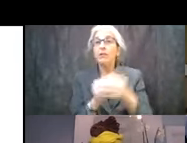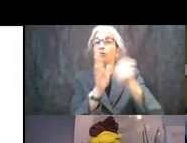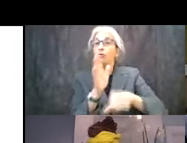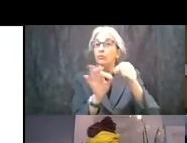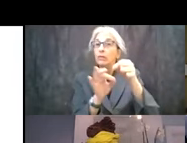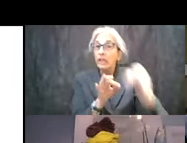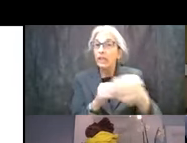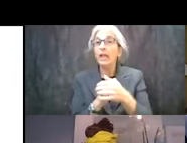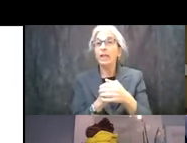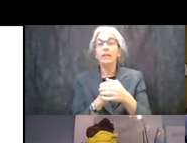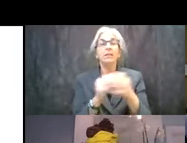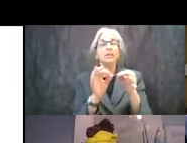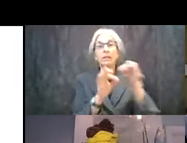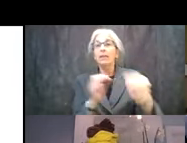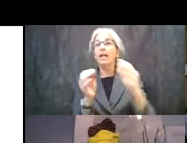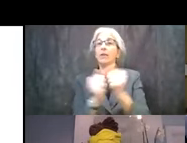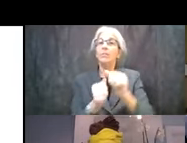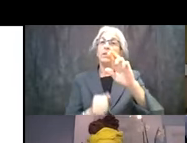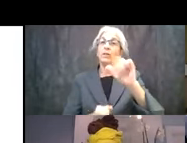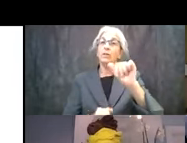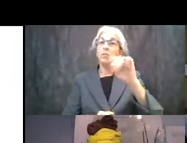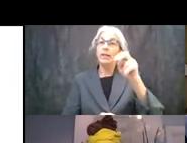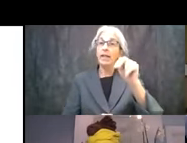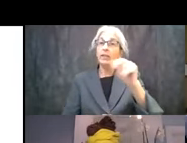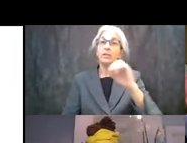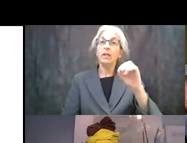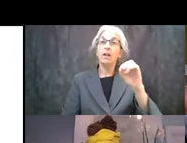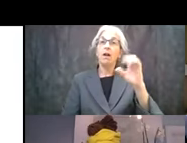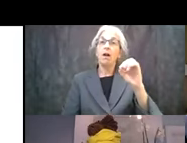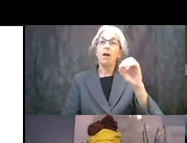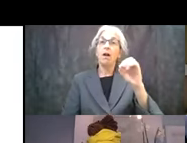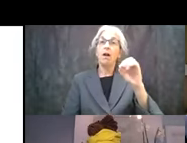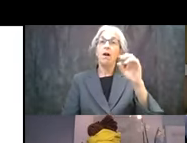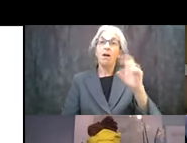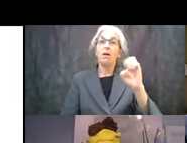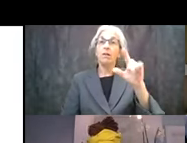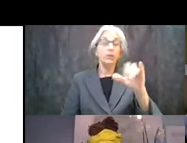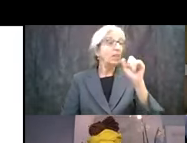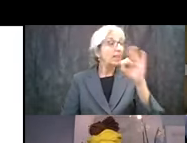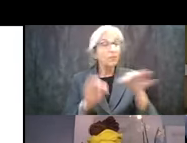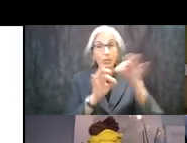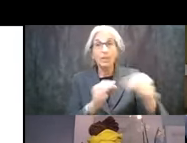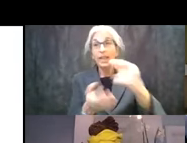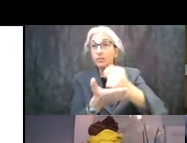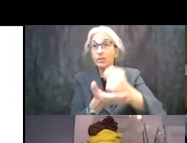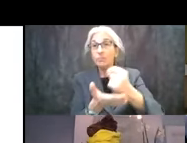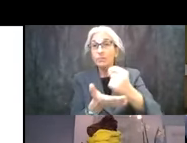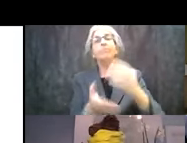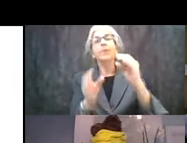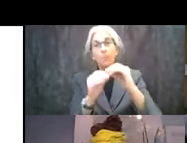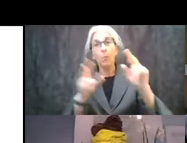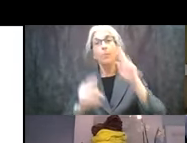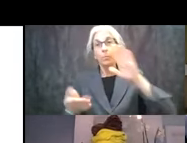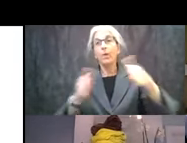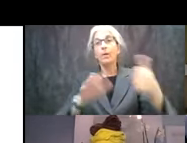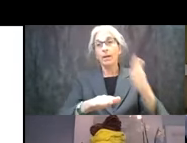And when you delay treatment and postpone treatment, we also know that that leads to less good outcome and that will increase mortality. And then we've also seen,